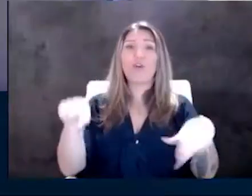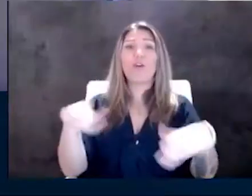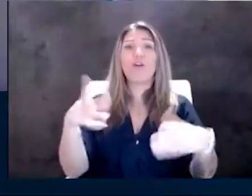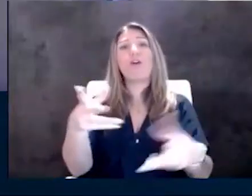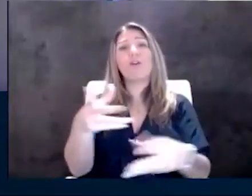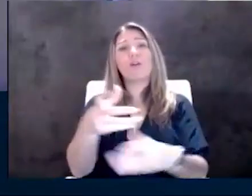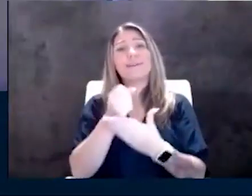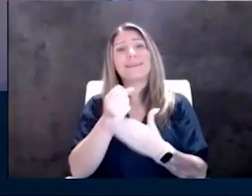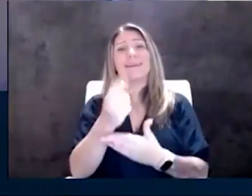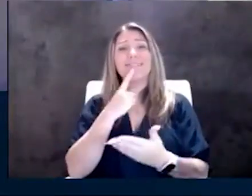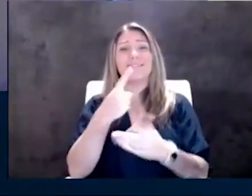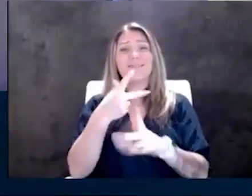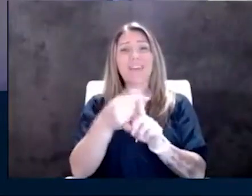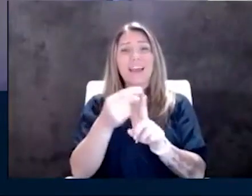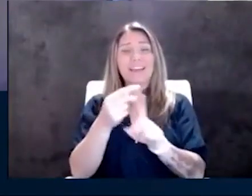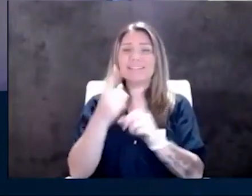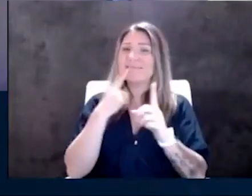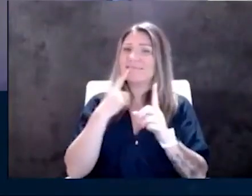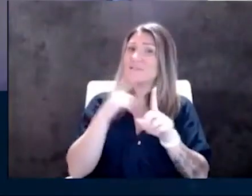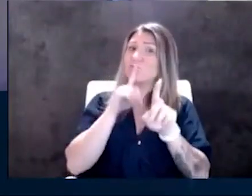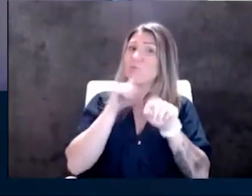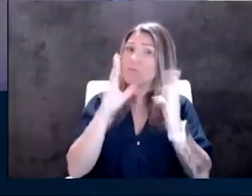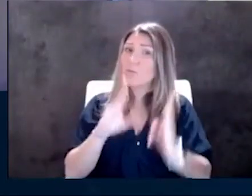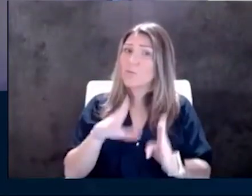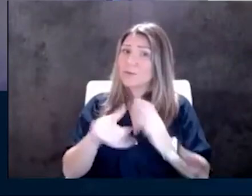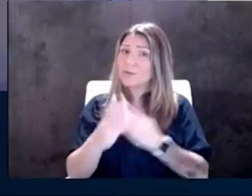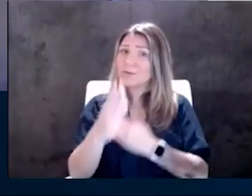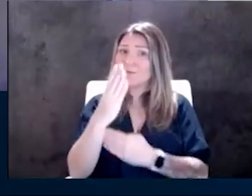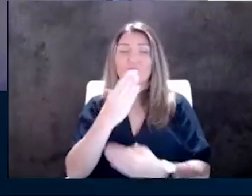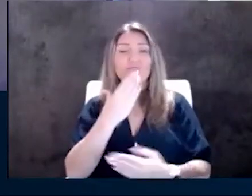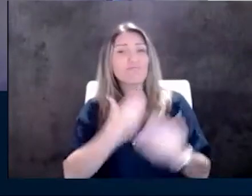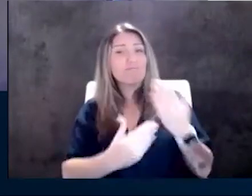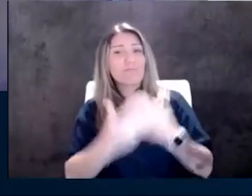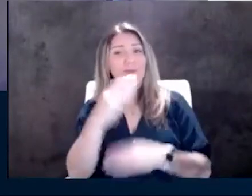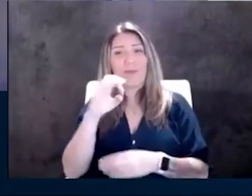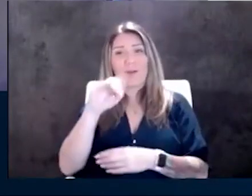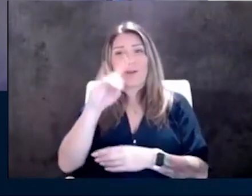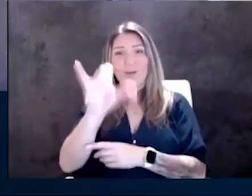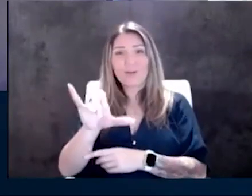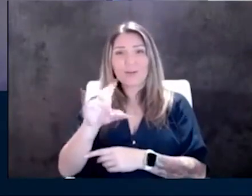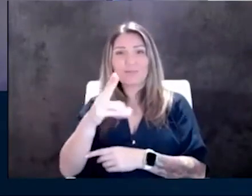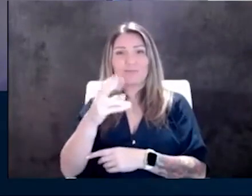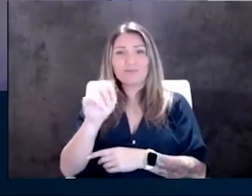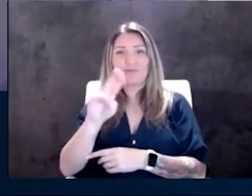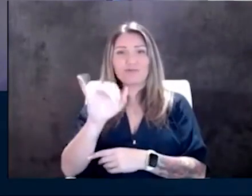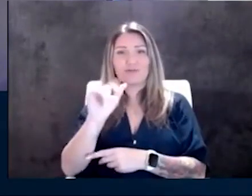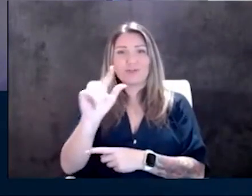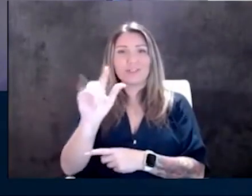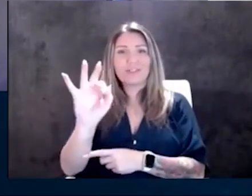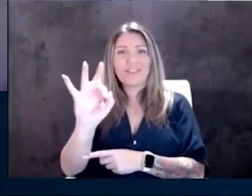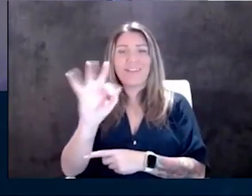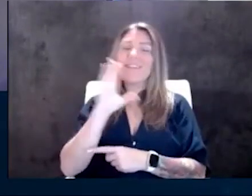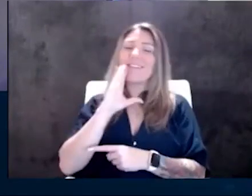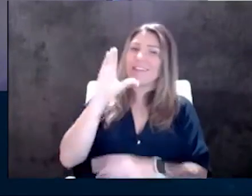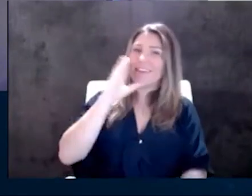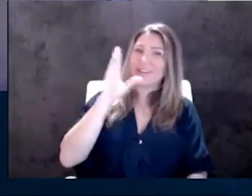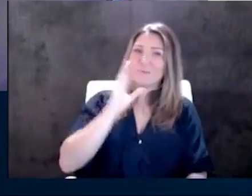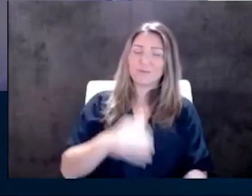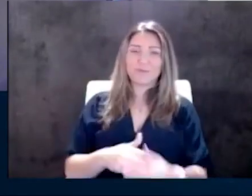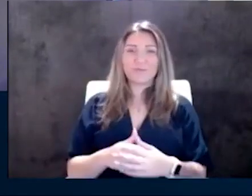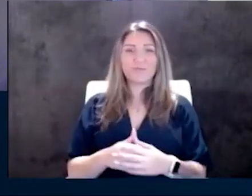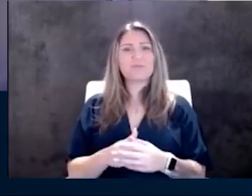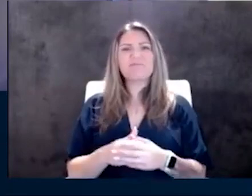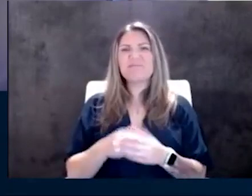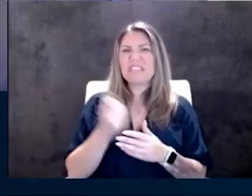let's get to some reporters. Any on the line today? Hey, good morning. Cody Holyoke with Channel 9. Hey, Cody. Hey, just a little while